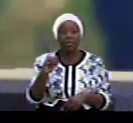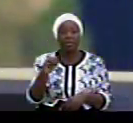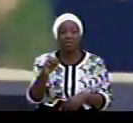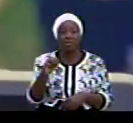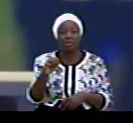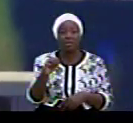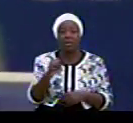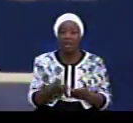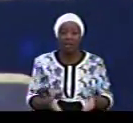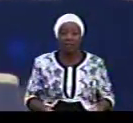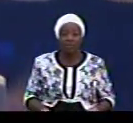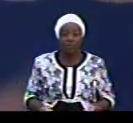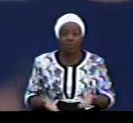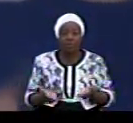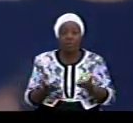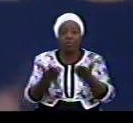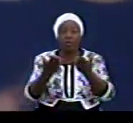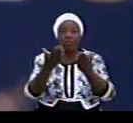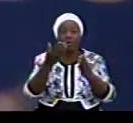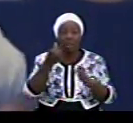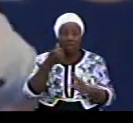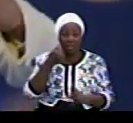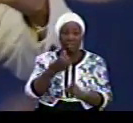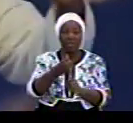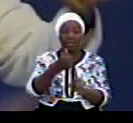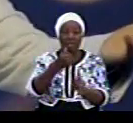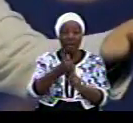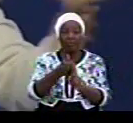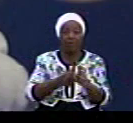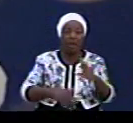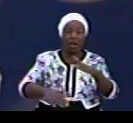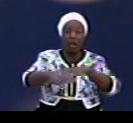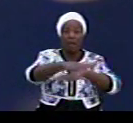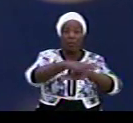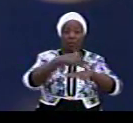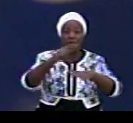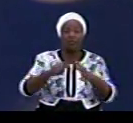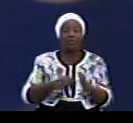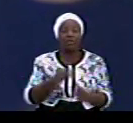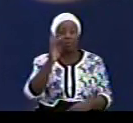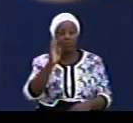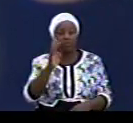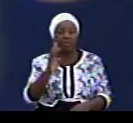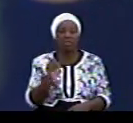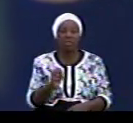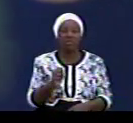exalt self above the witnesses.